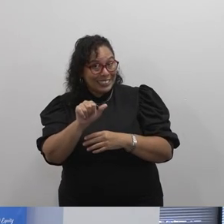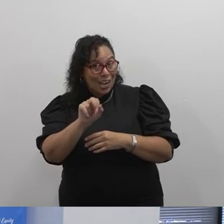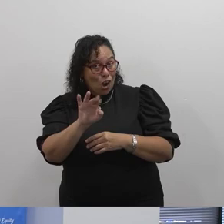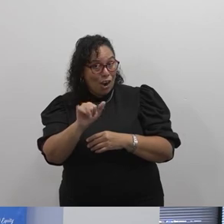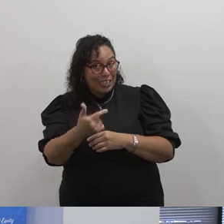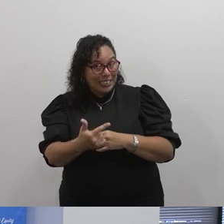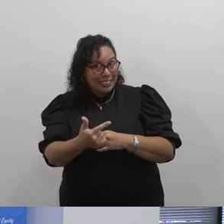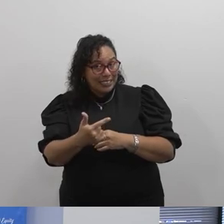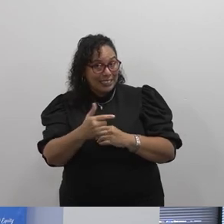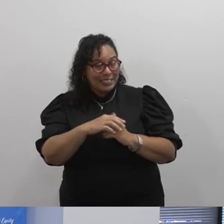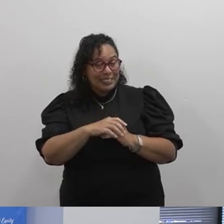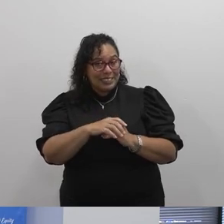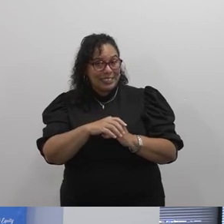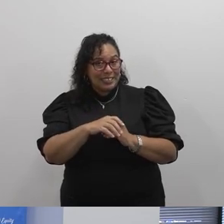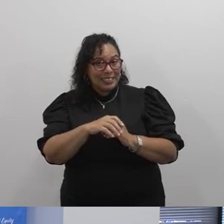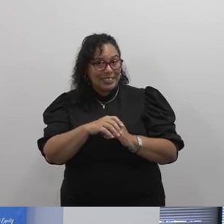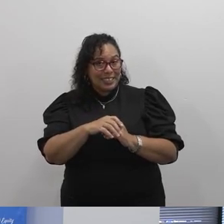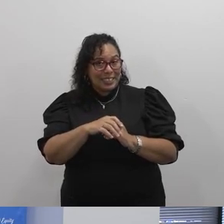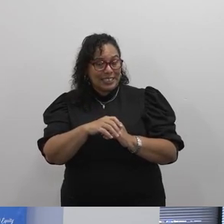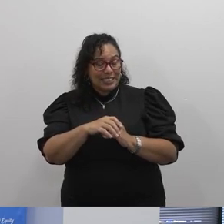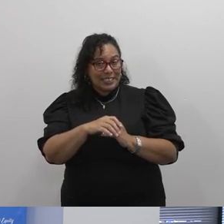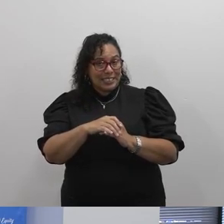August,